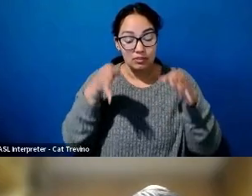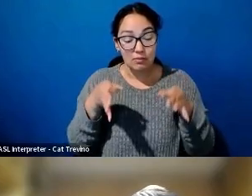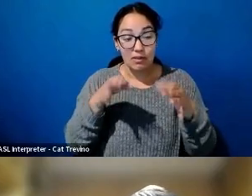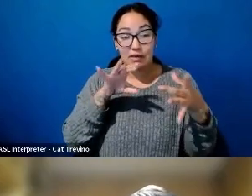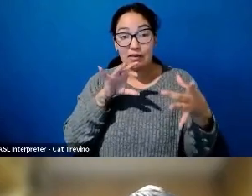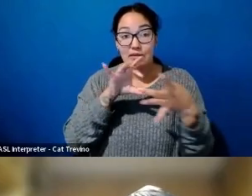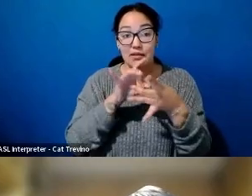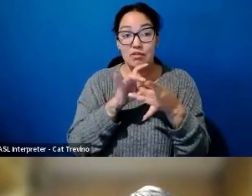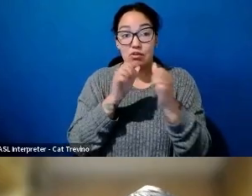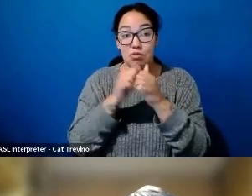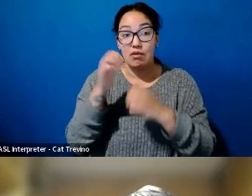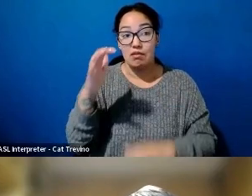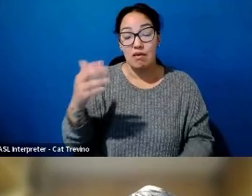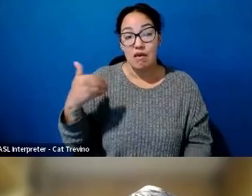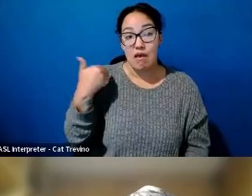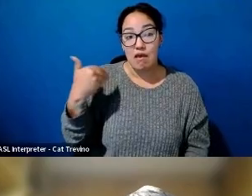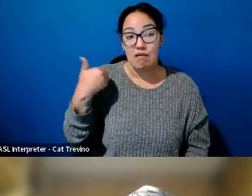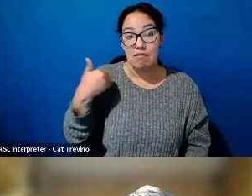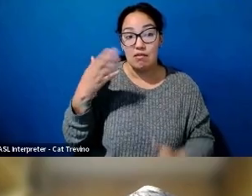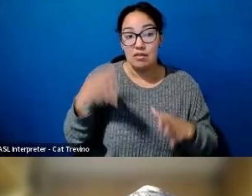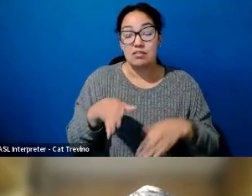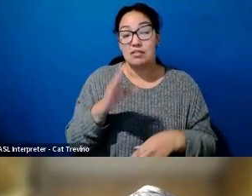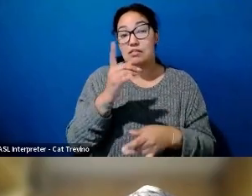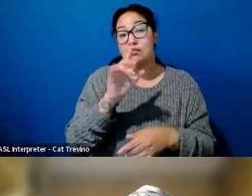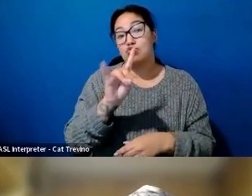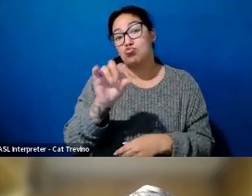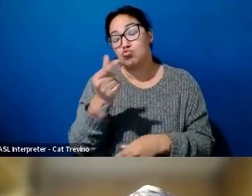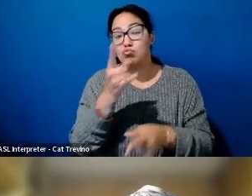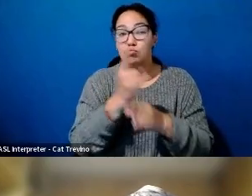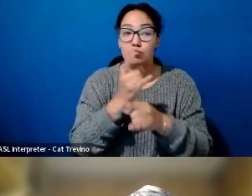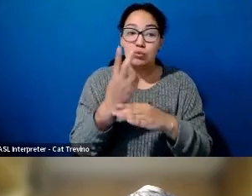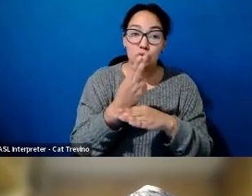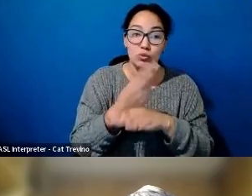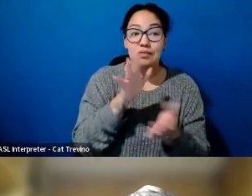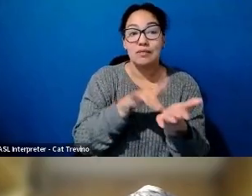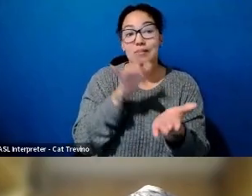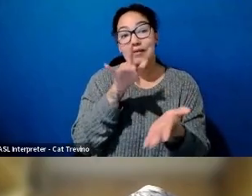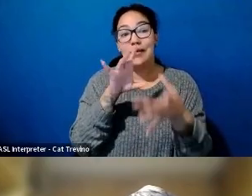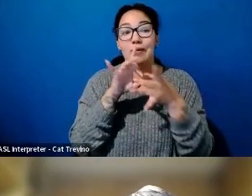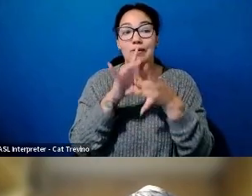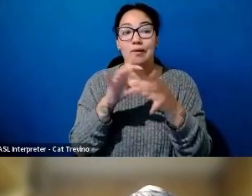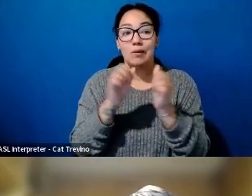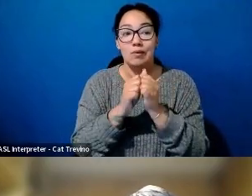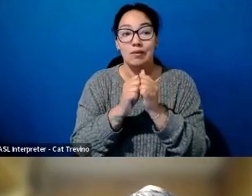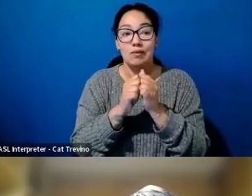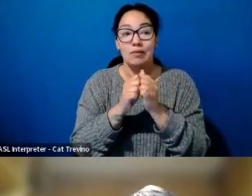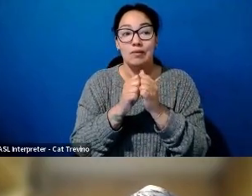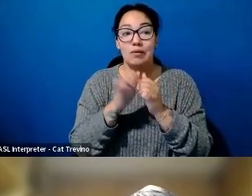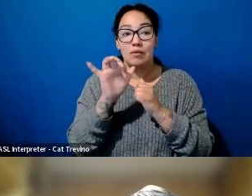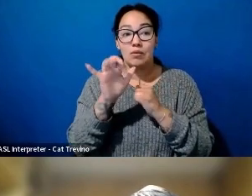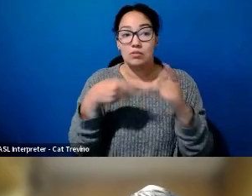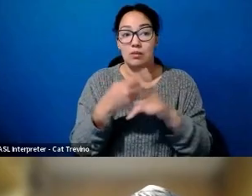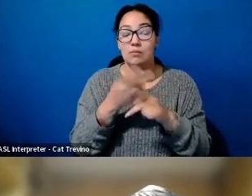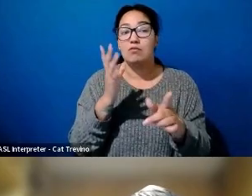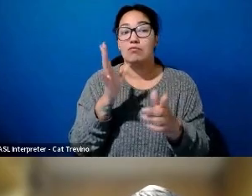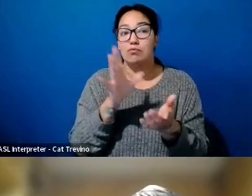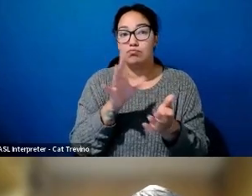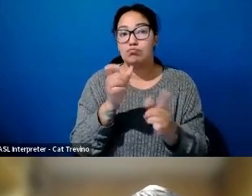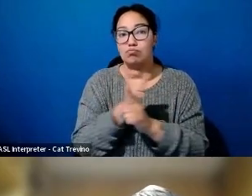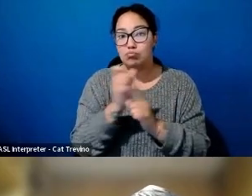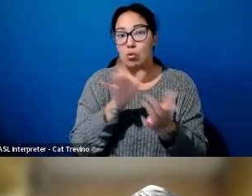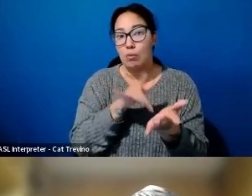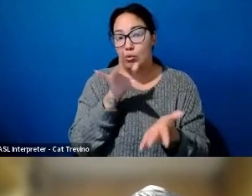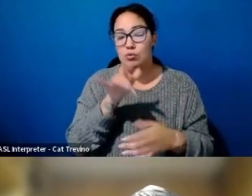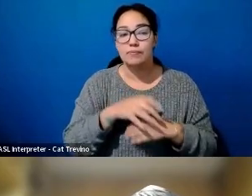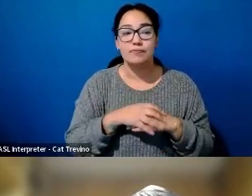connection between adolescent substance use and exploitation and relationship abuse, and that you'll be able